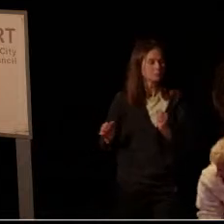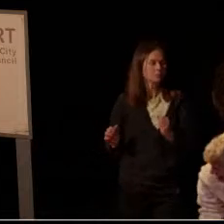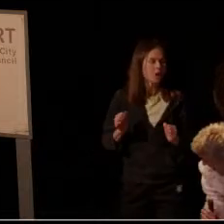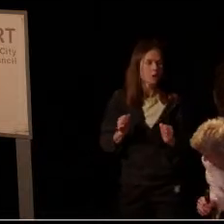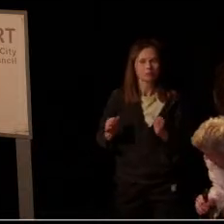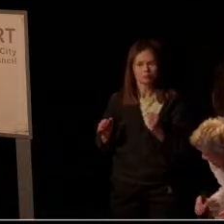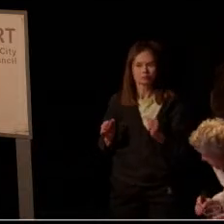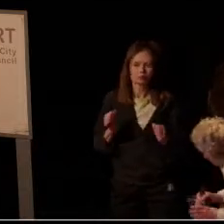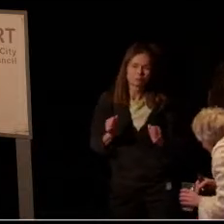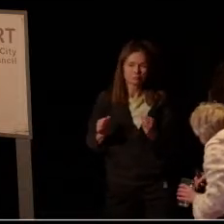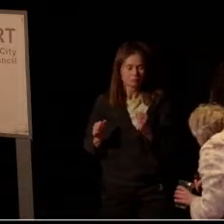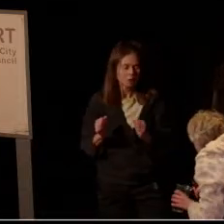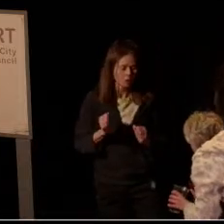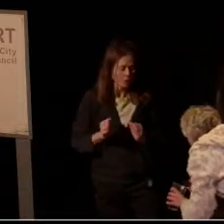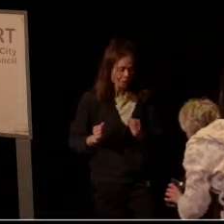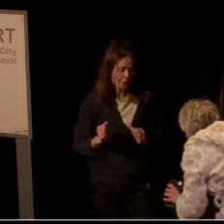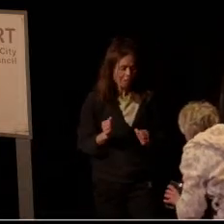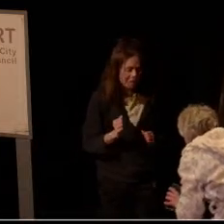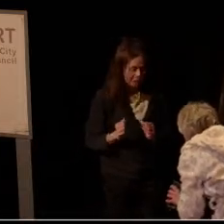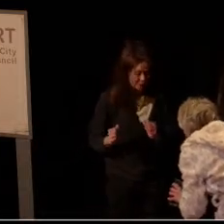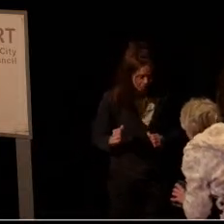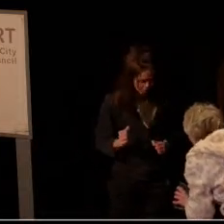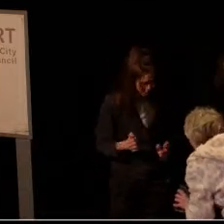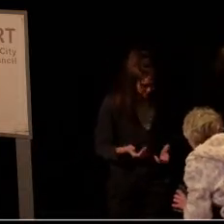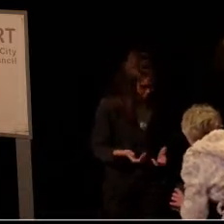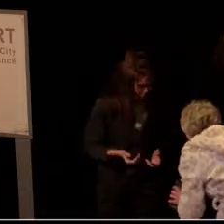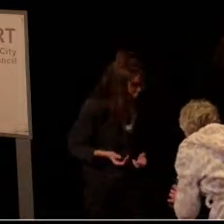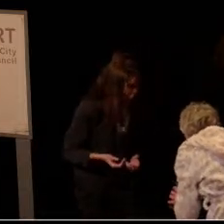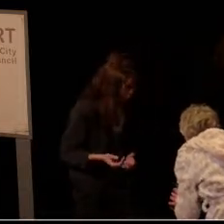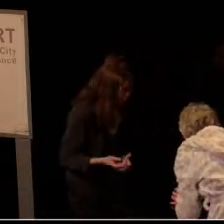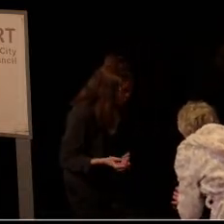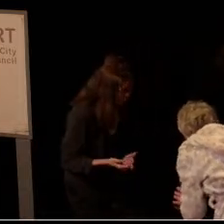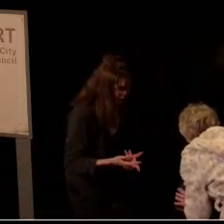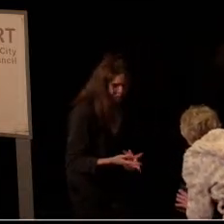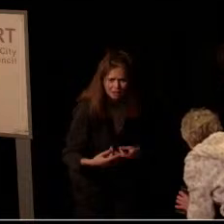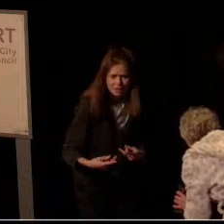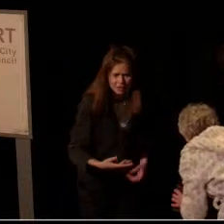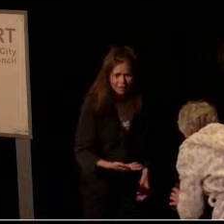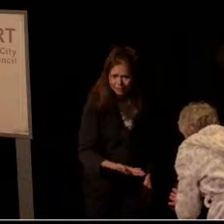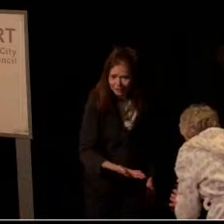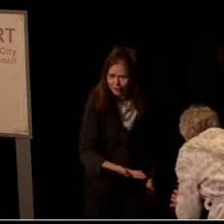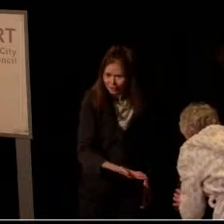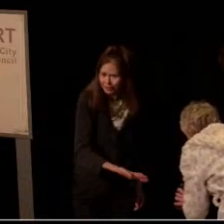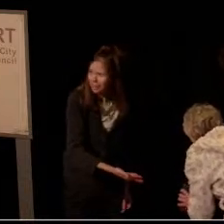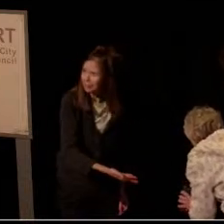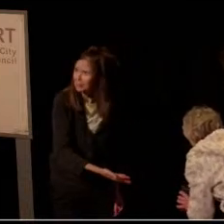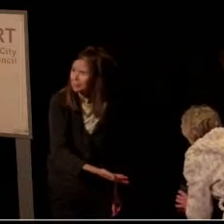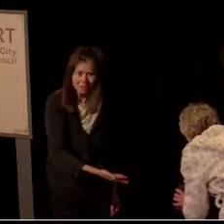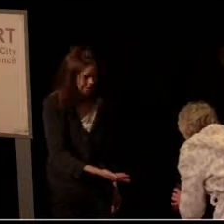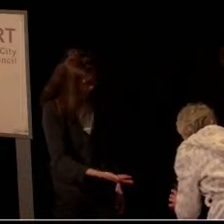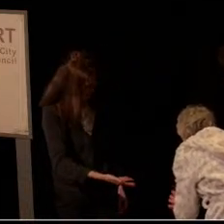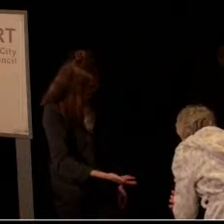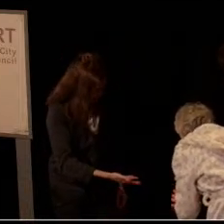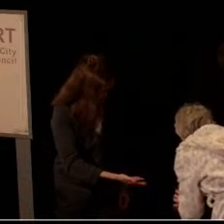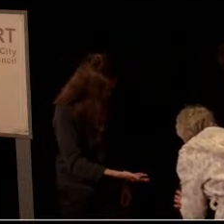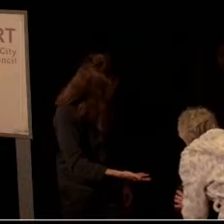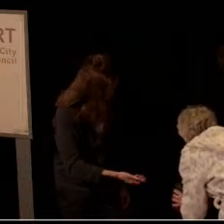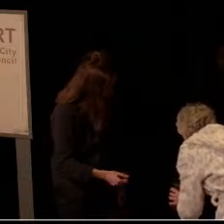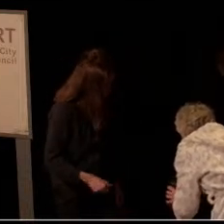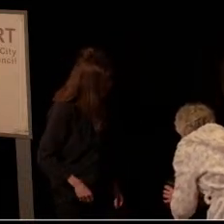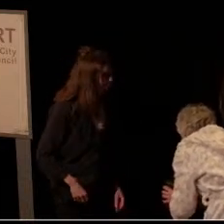And when the music's on, I want to see your best dance moves. Quite a slow song this one. Should we slow dance? I chose this,